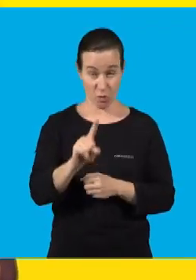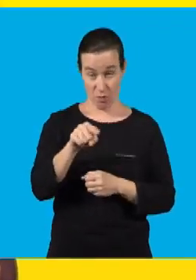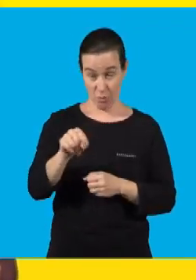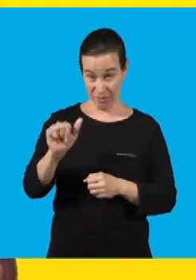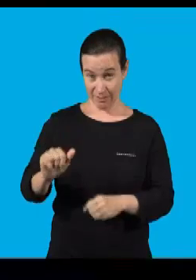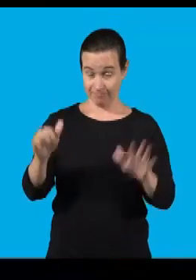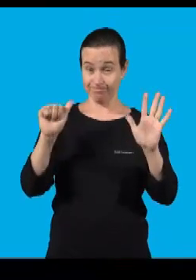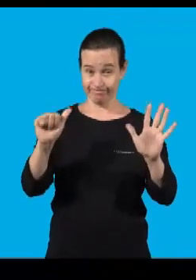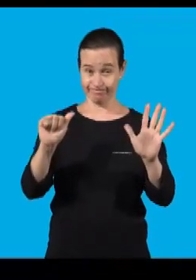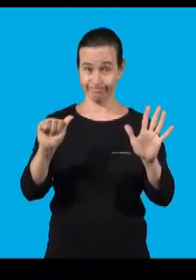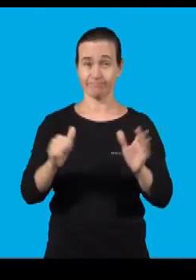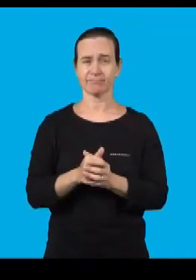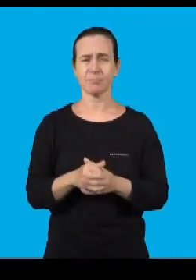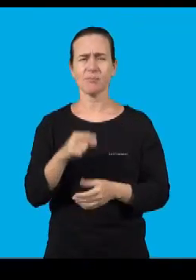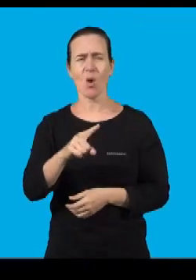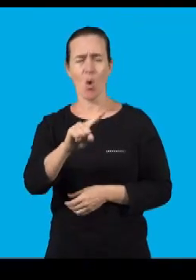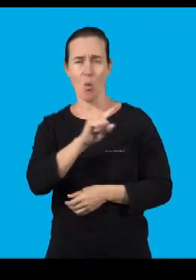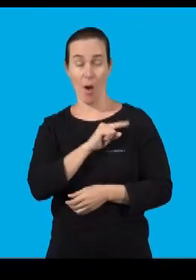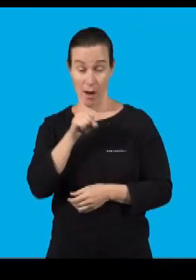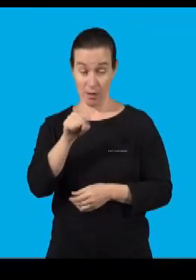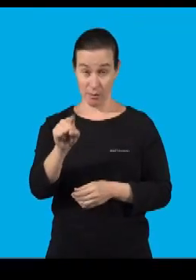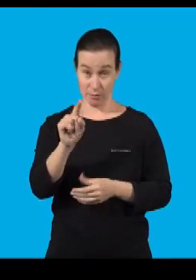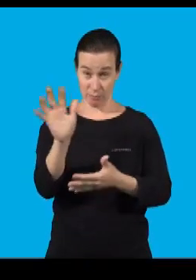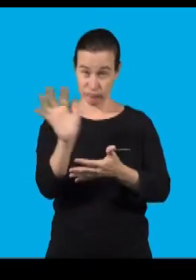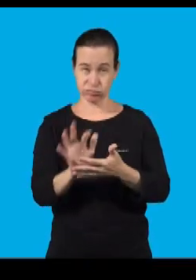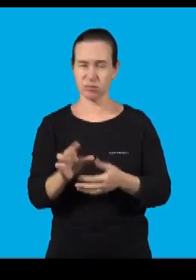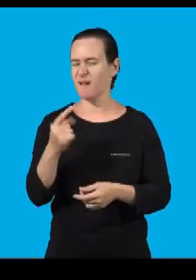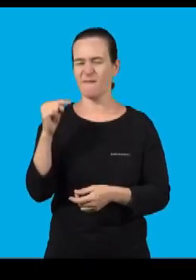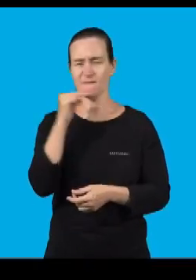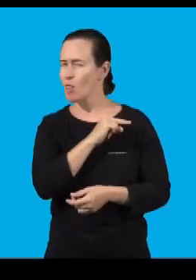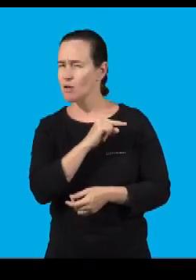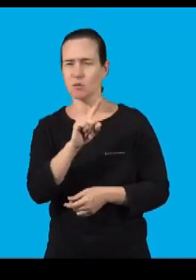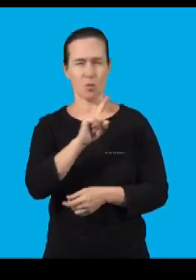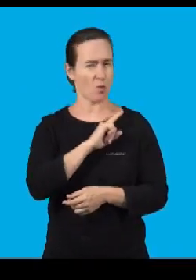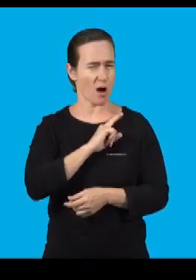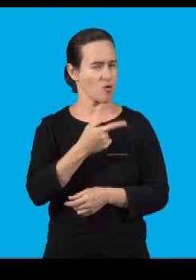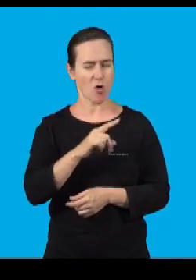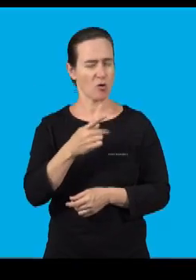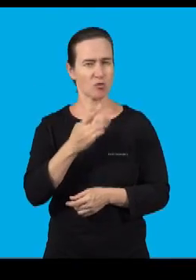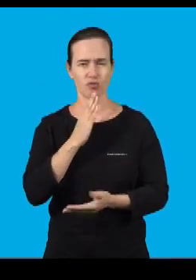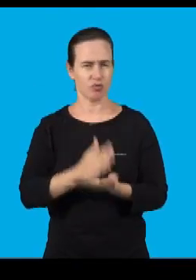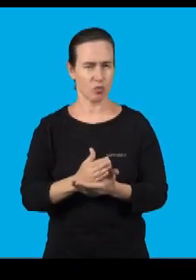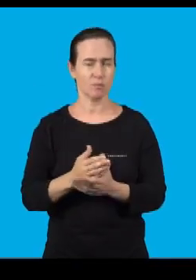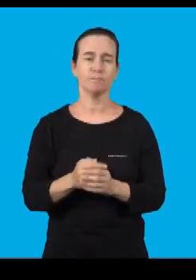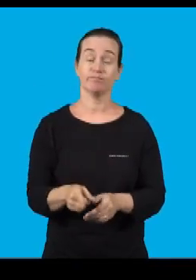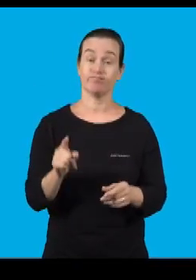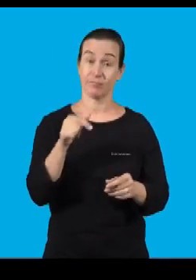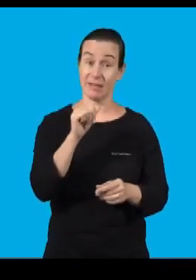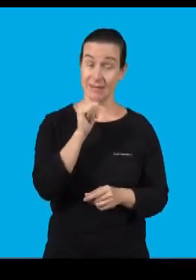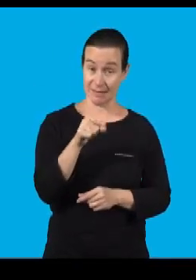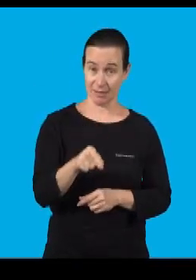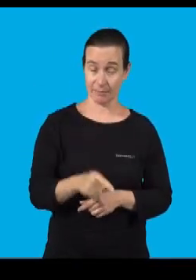1.6. Why is the statement false? Which means they're already telling you the statement is false. All right. And what's the statement they're giving